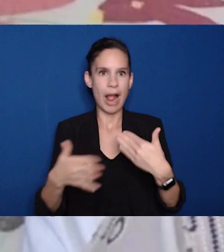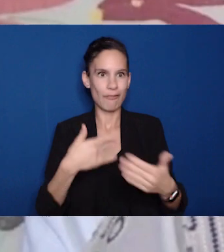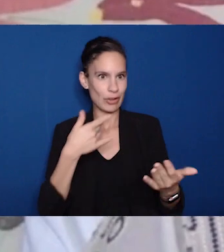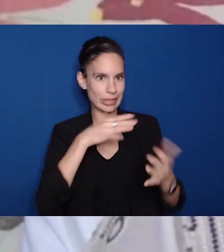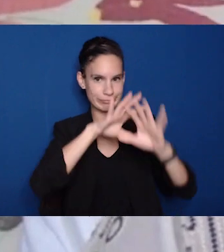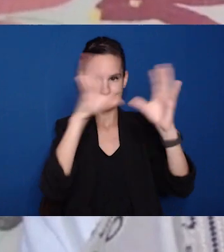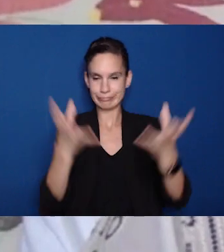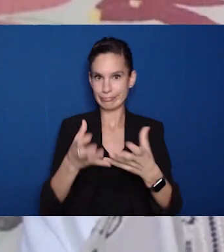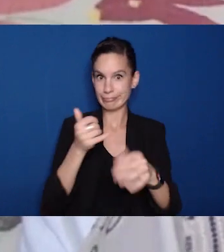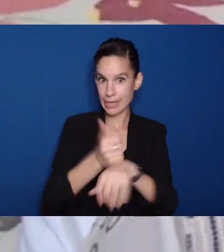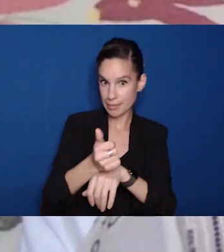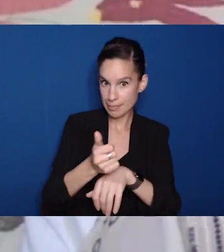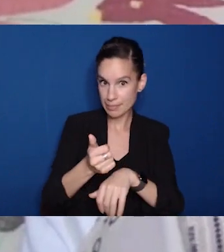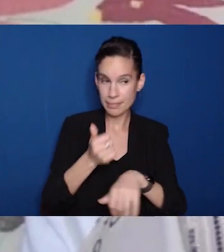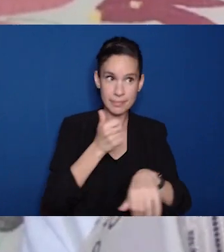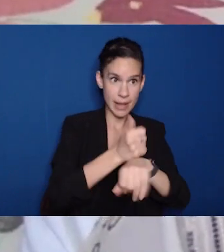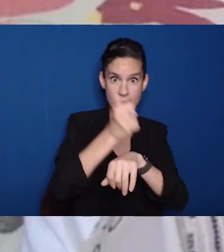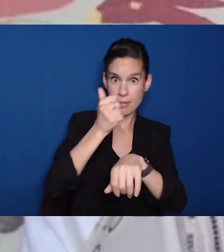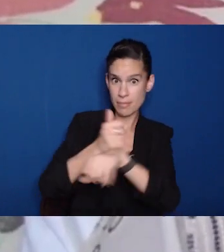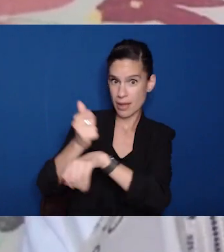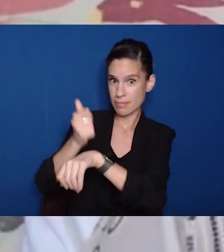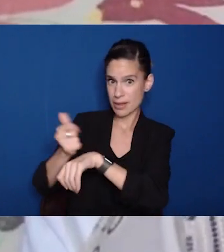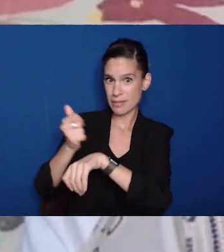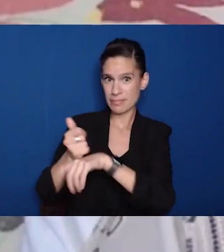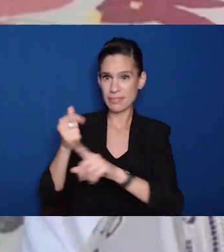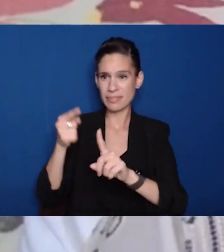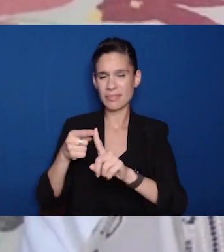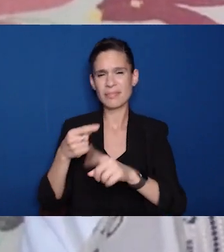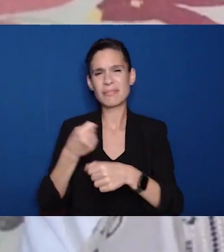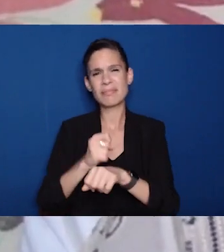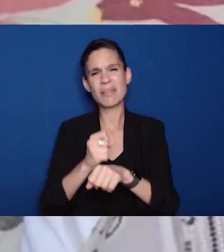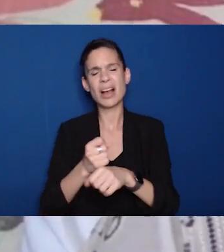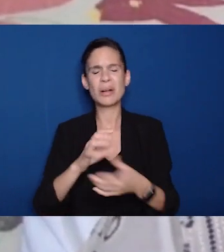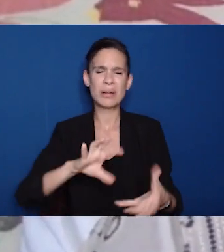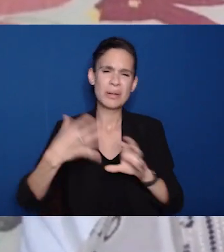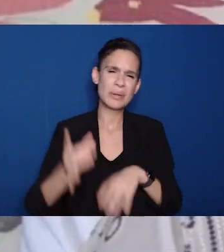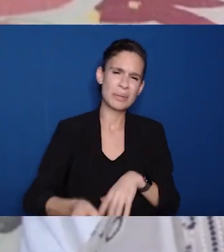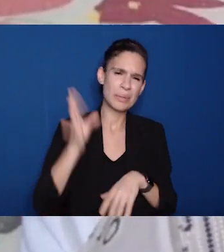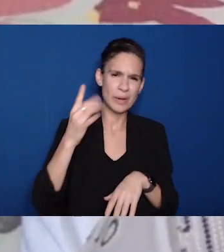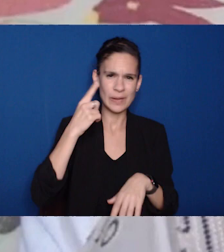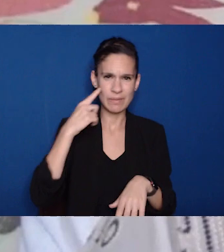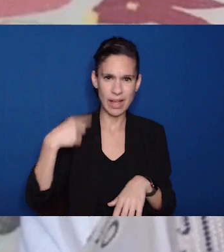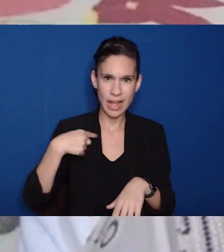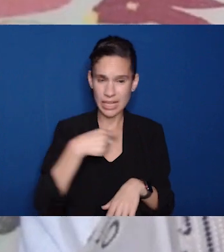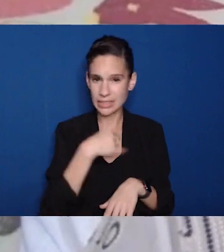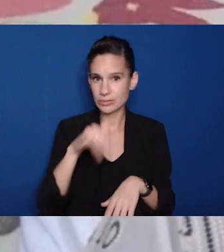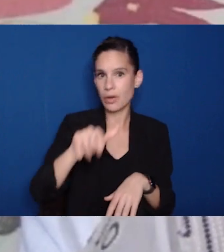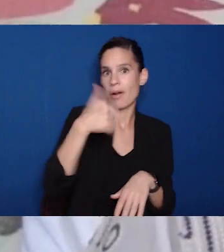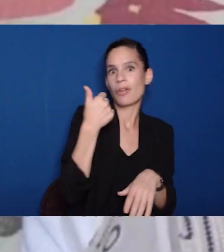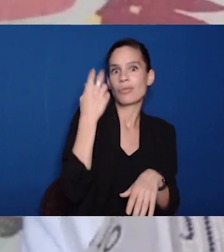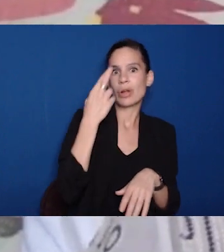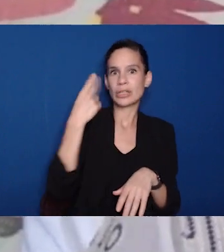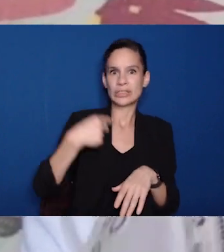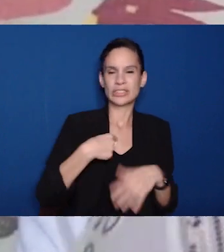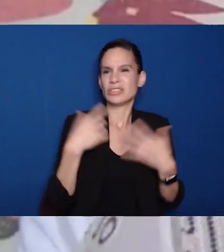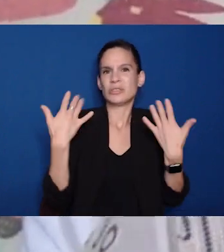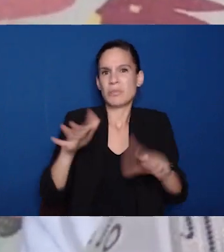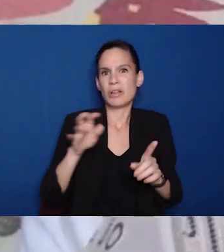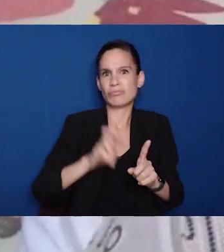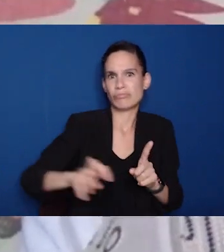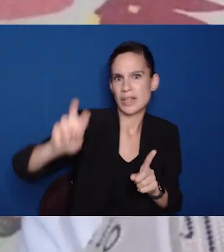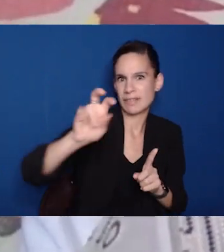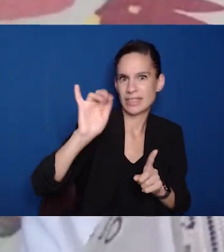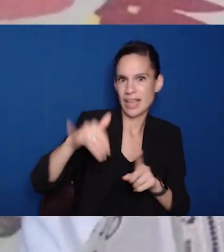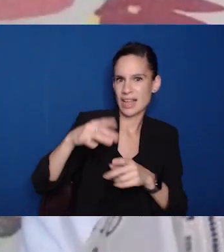whomever. And that finger pointing just balkanizes the world a little bit more, such that it's another reason not to travel, because why do I want to go